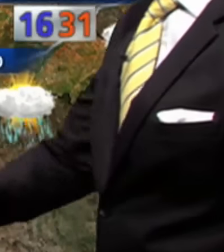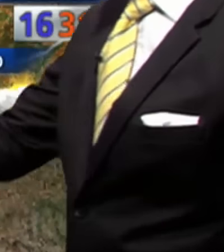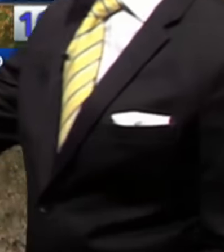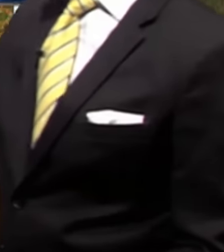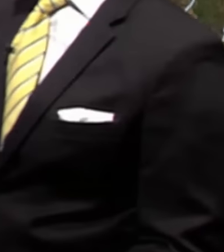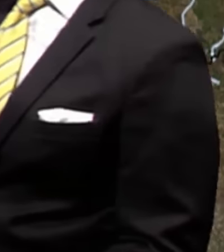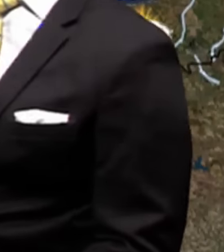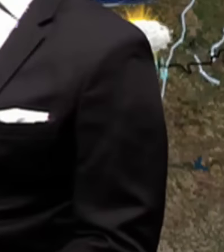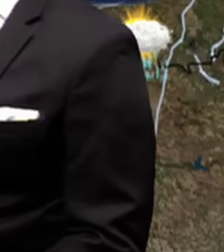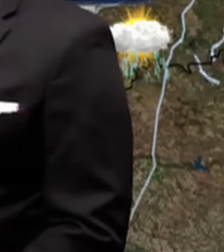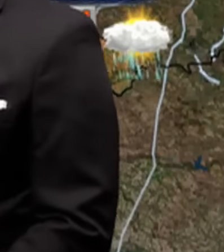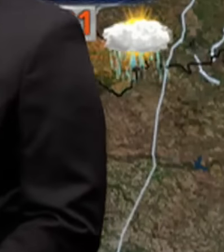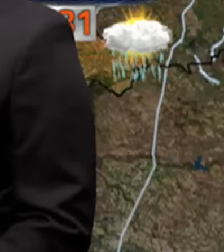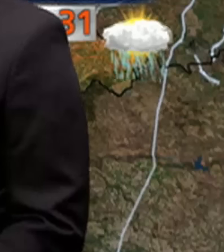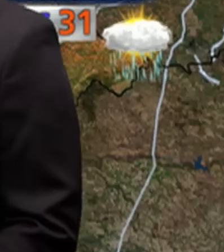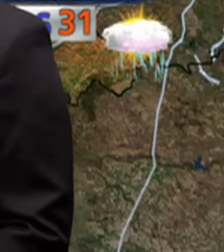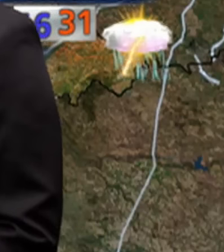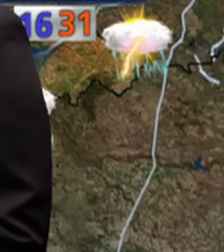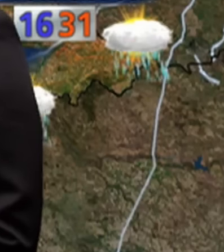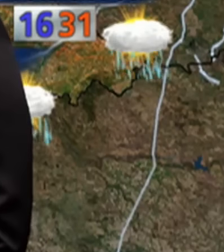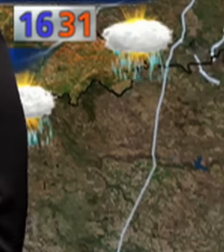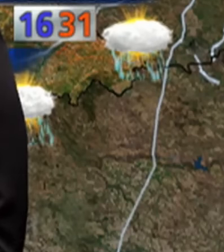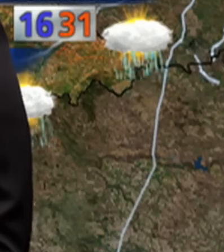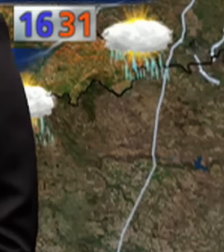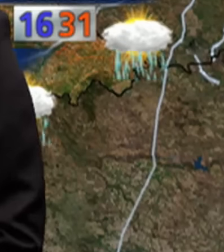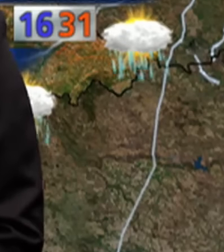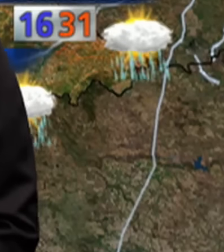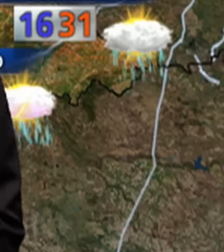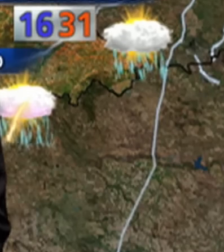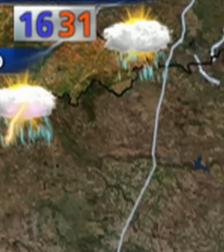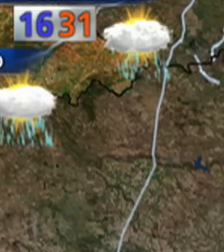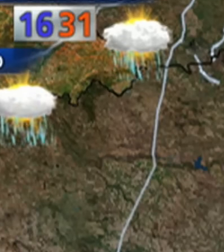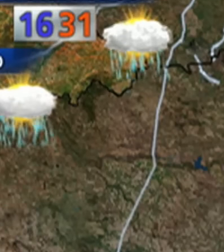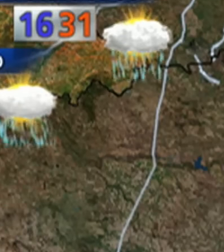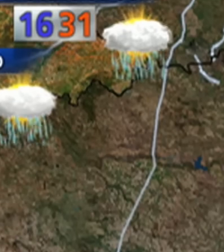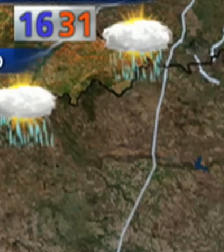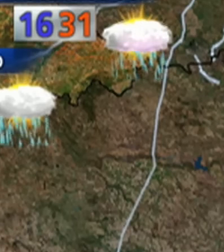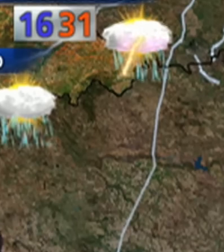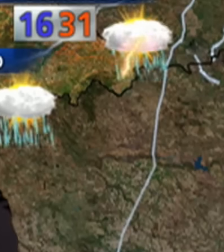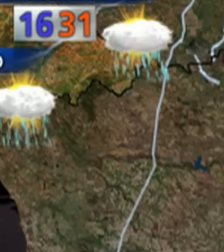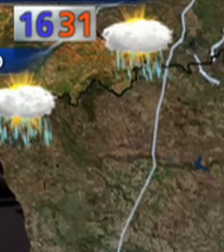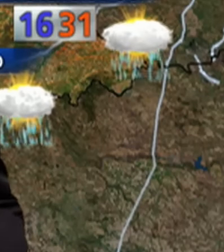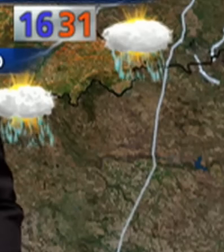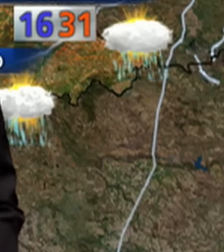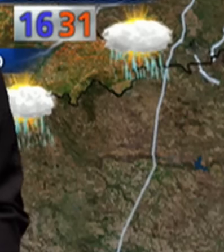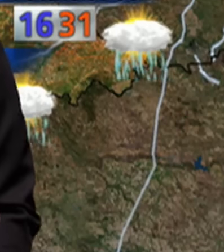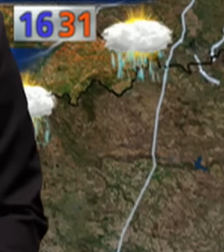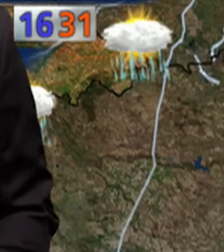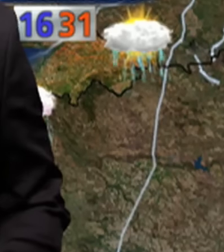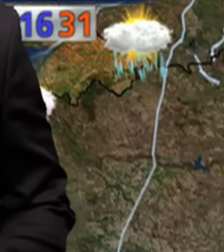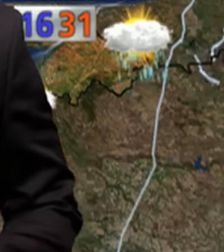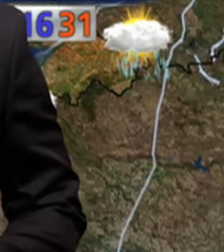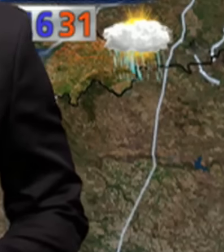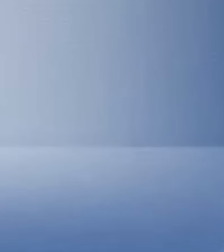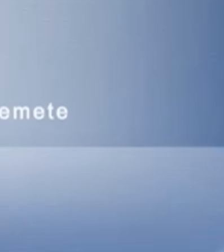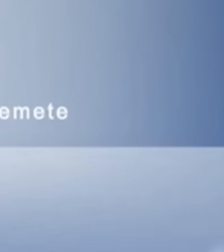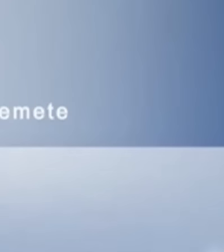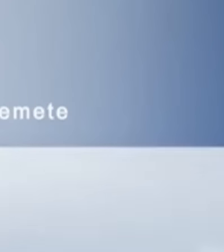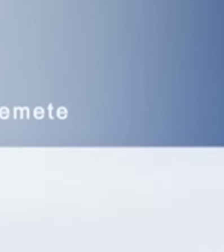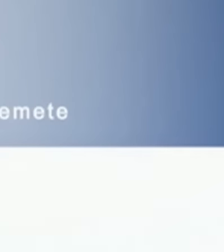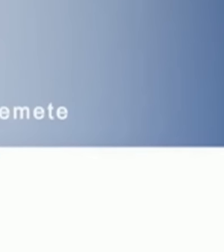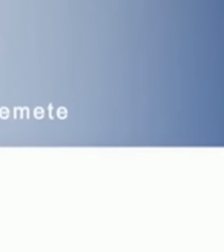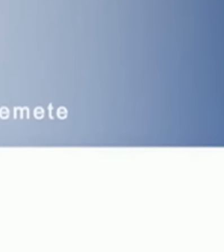mtse America fela re shebile ka mafikeng Vryburg o Tosca le hona ka hare o tang o tla tshetse hona ha isale babui tsa bolipedi ya kalo a be etso khotso